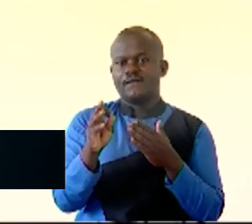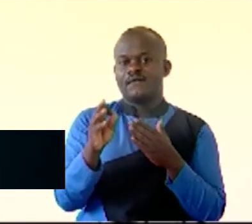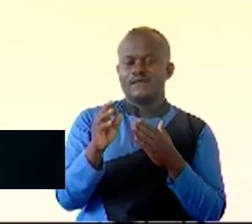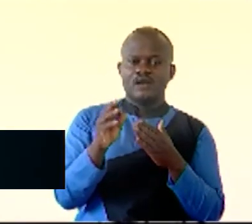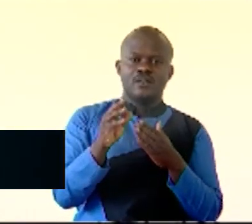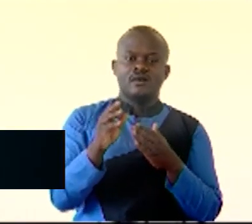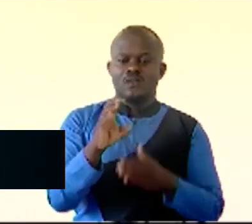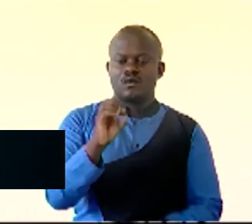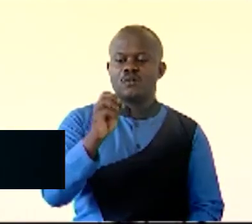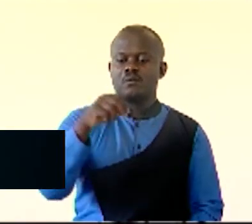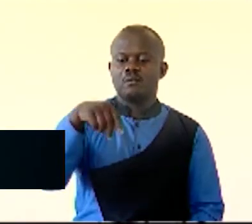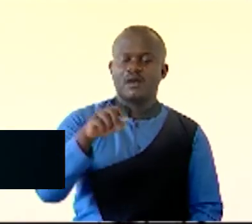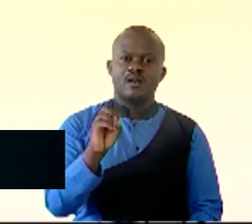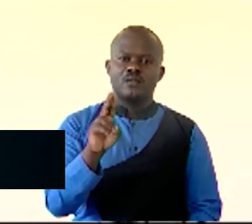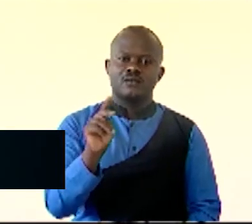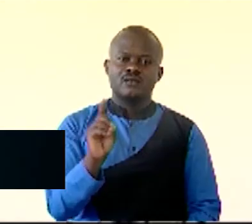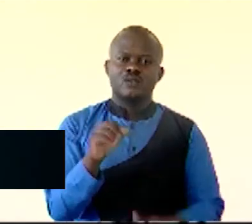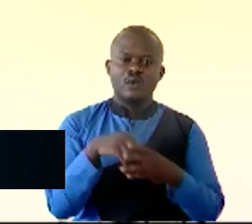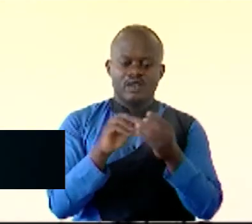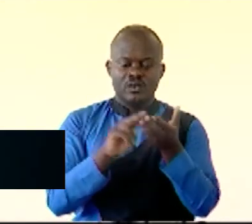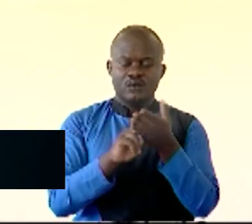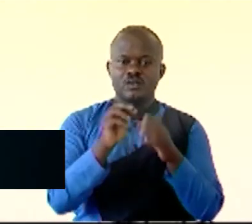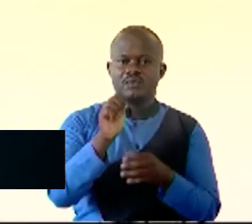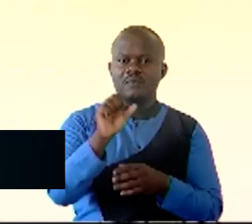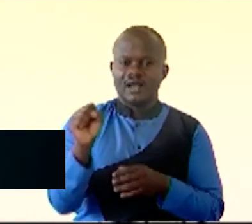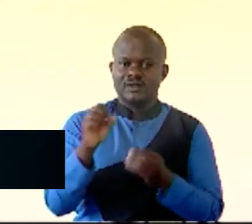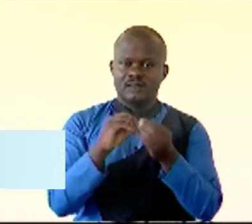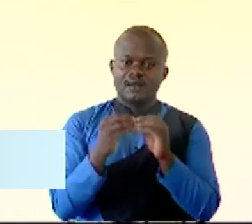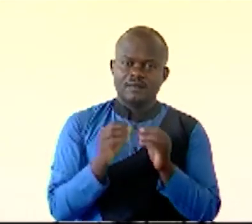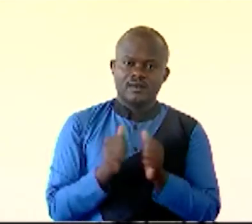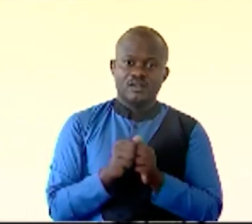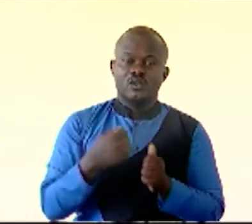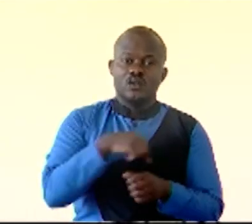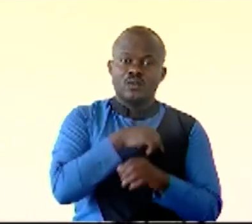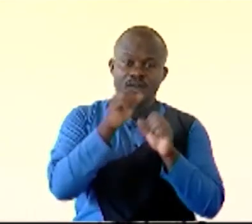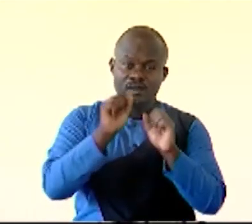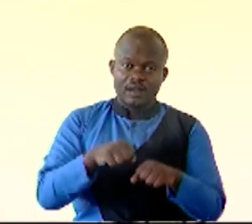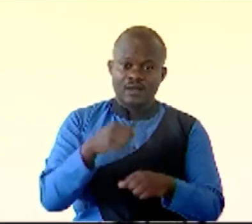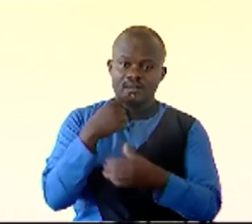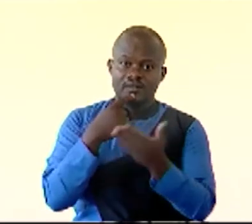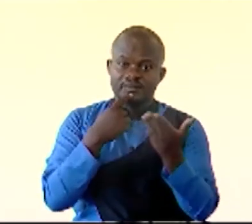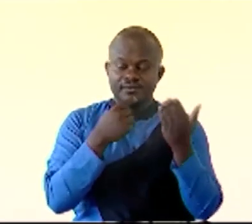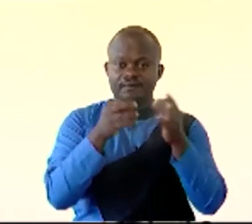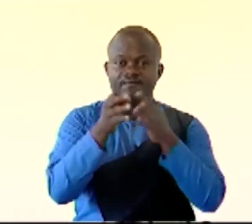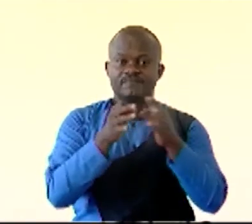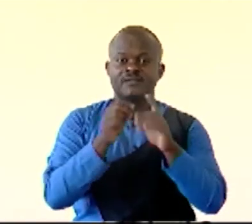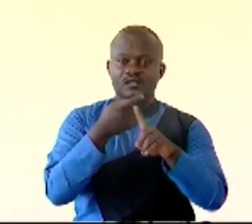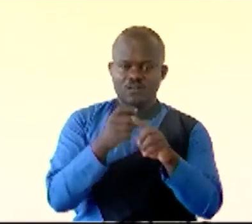compounds. We use mass numbers. The mass numbers that can be determined